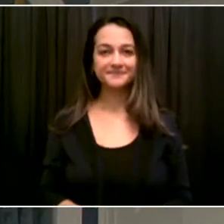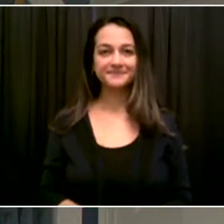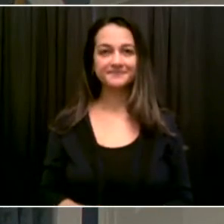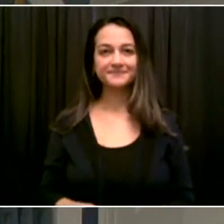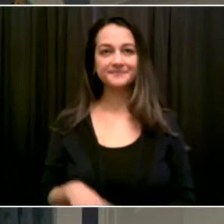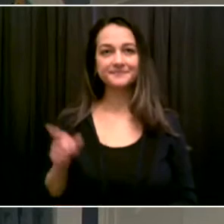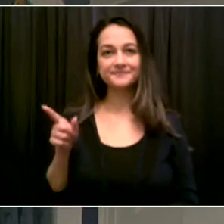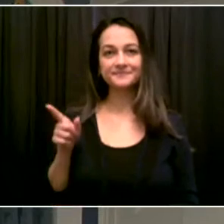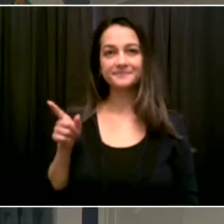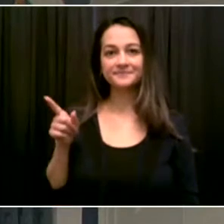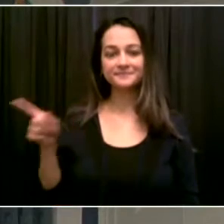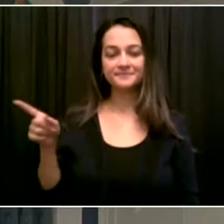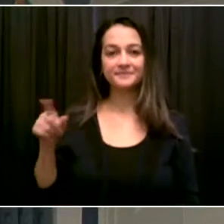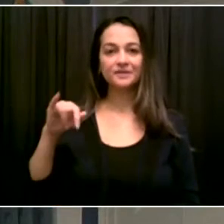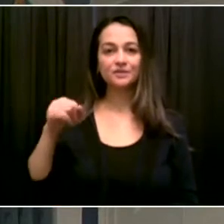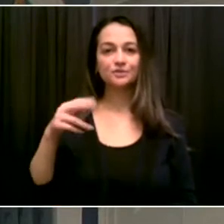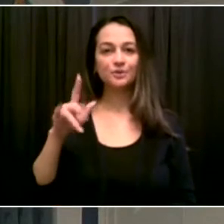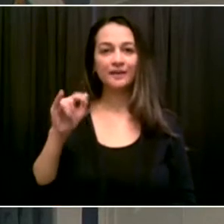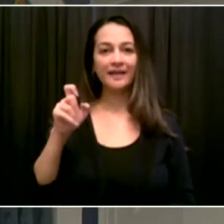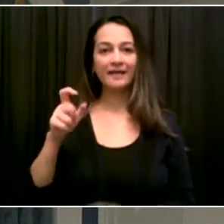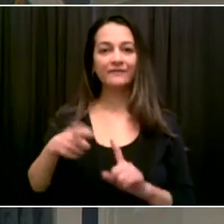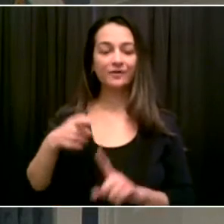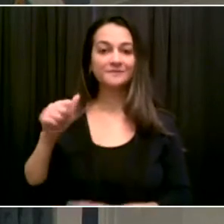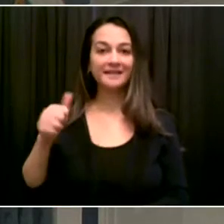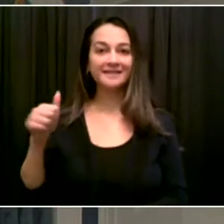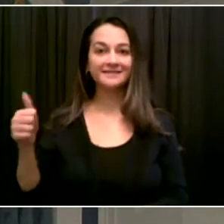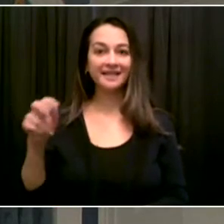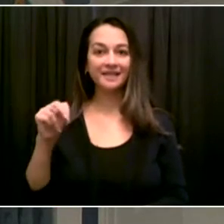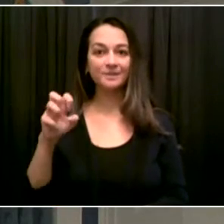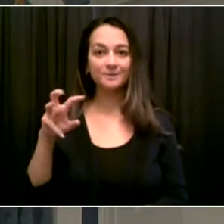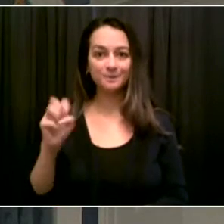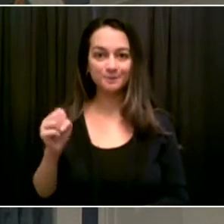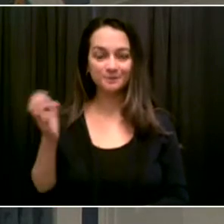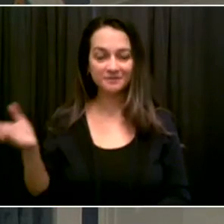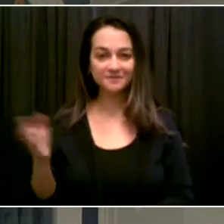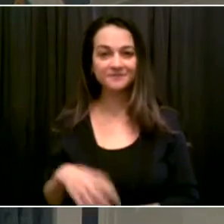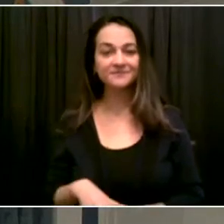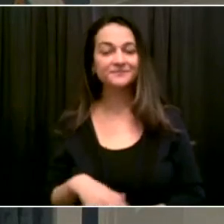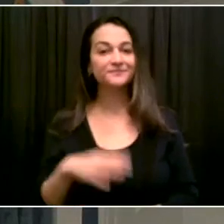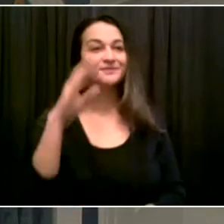Hey, good morning, Mr. Mayor. How are you? I'm doing well, Juliet. How you doing today?